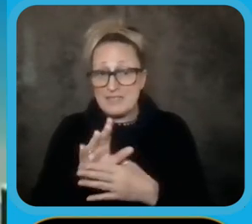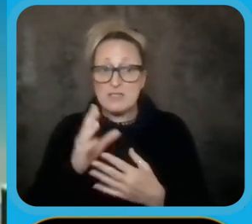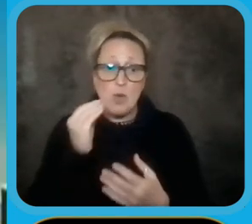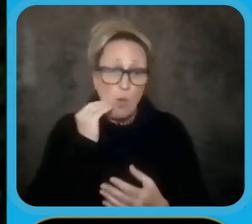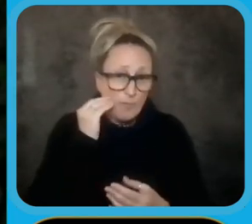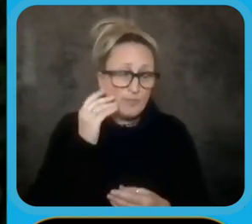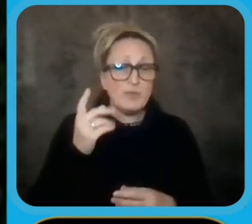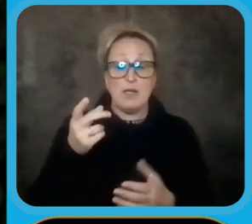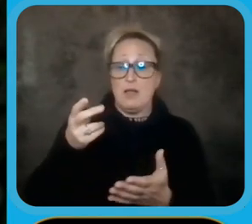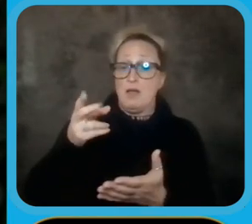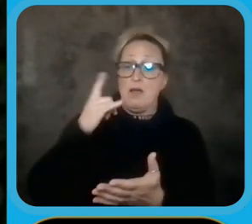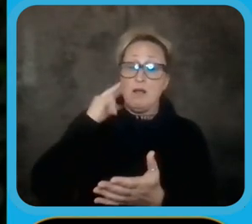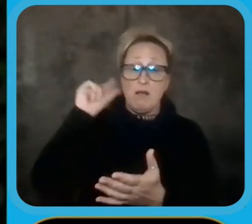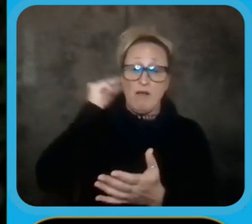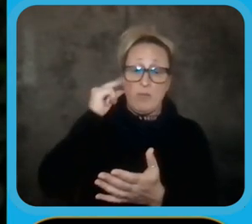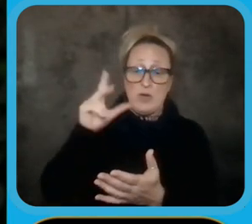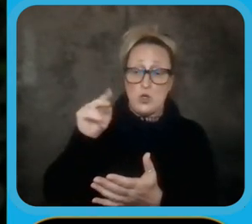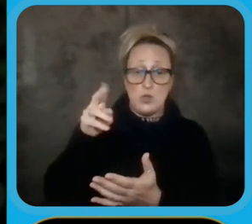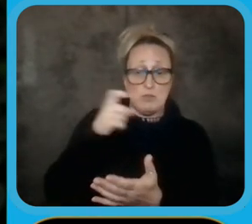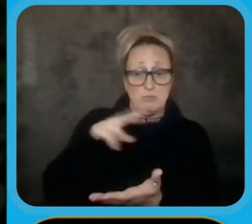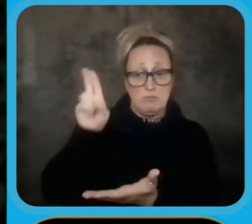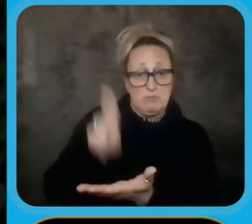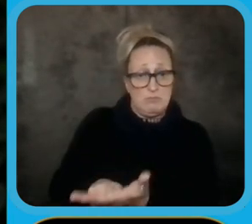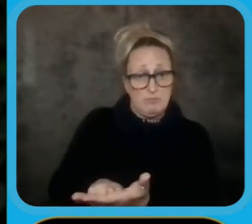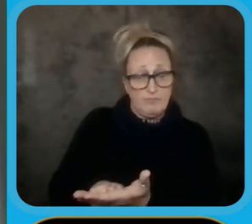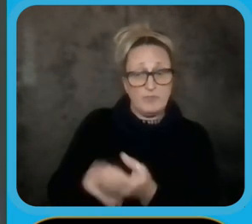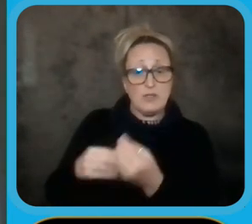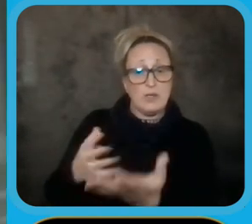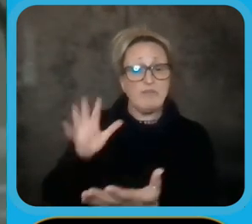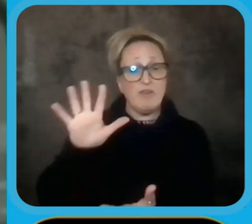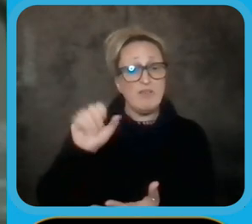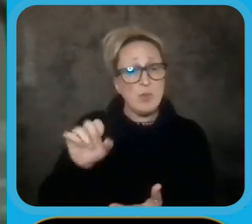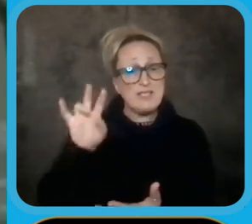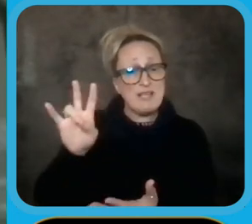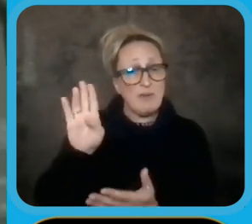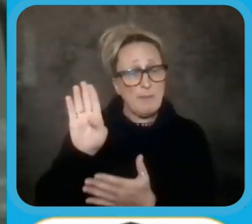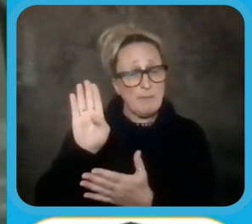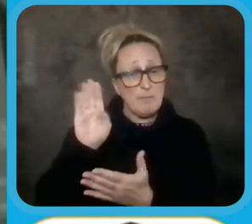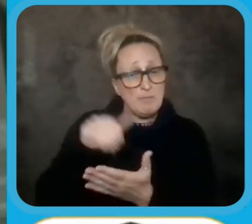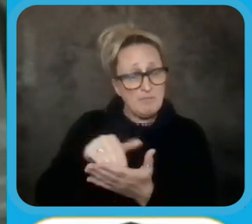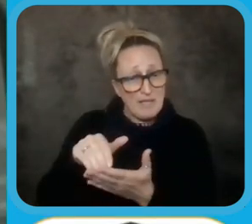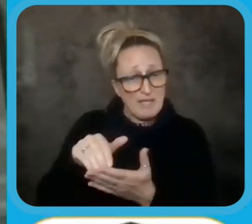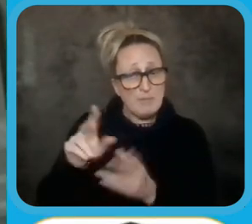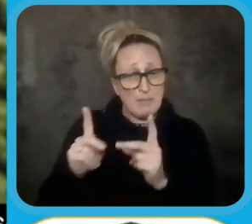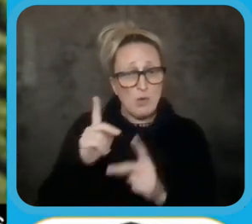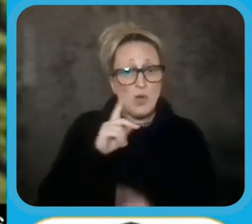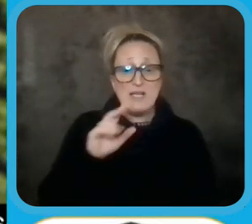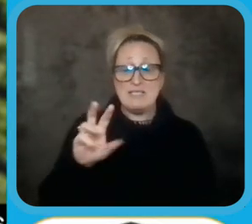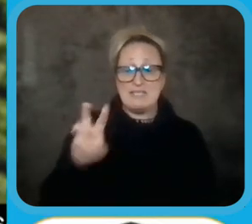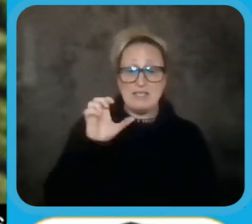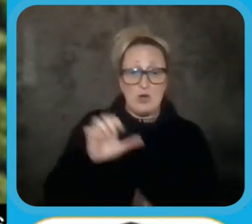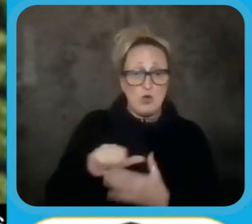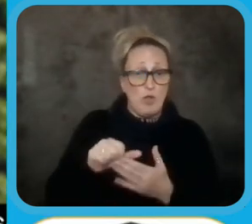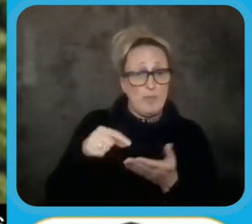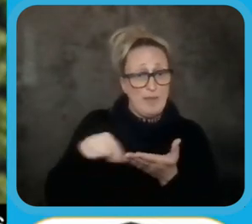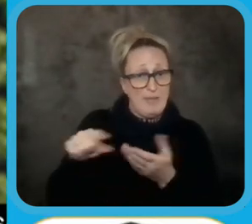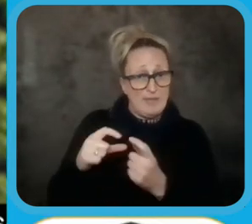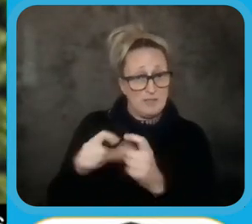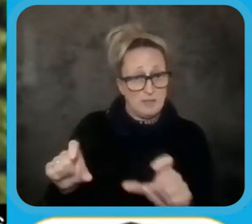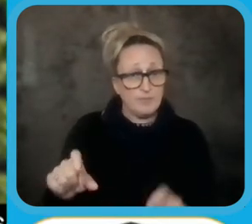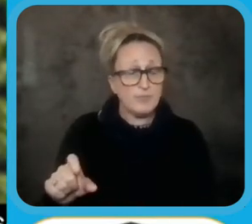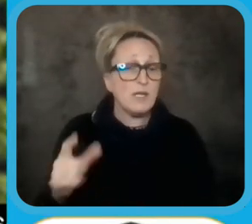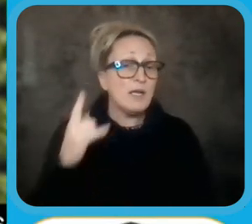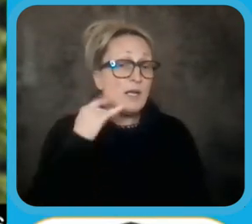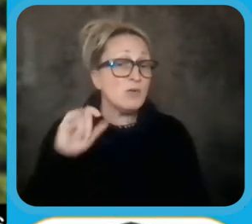has signed a stimulus bill into law that will give 5.7 million Californians $600 payments. California is the